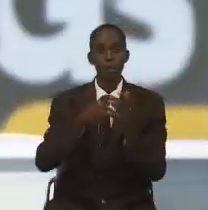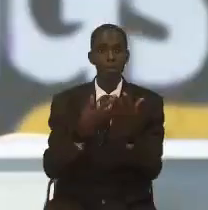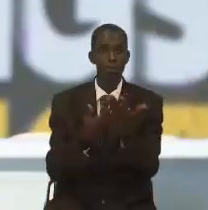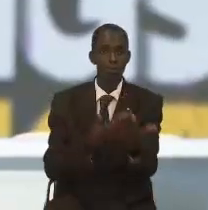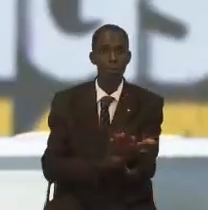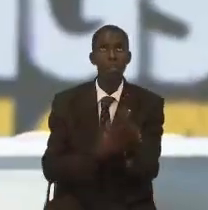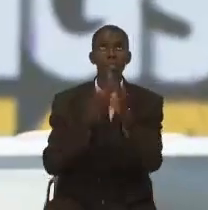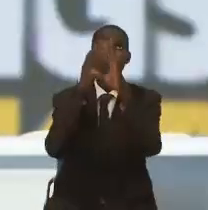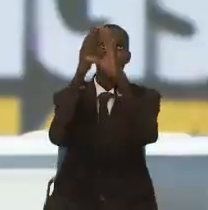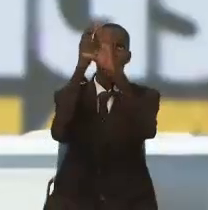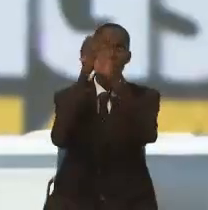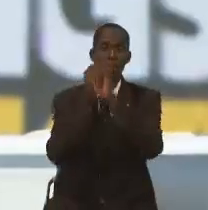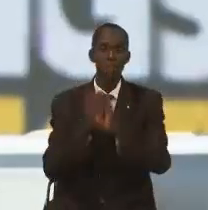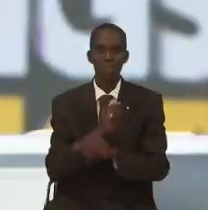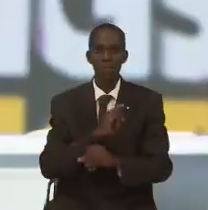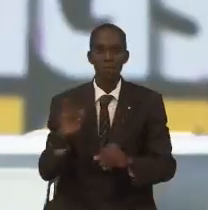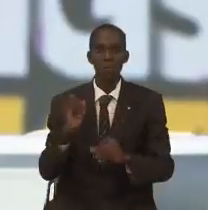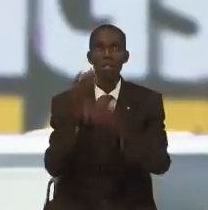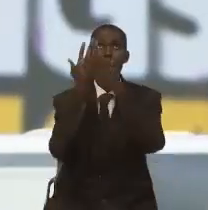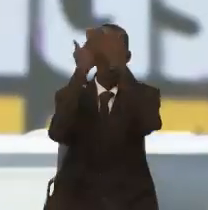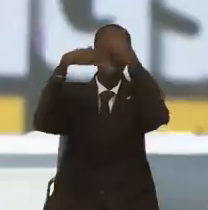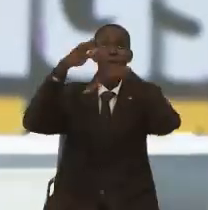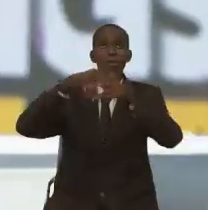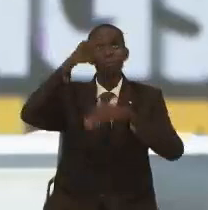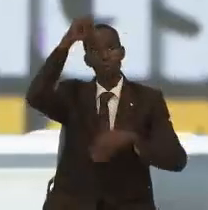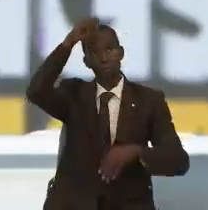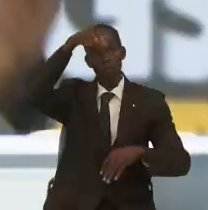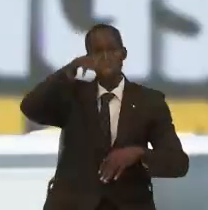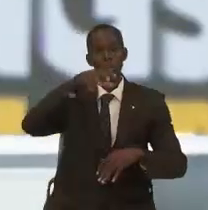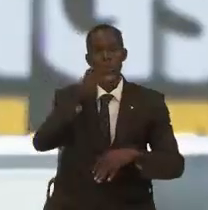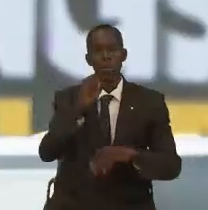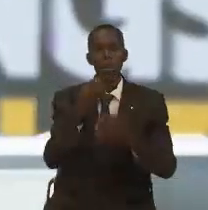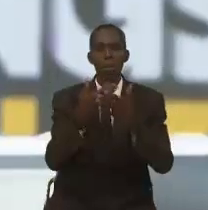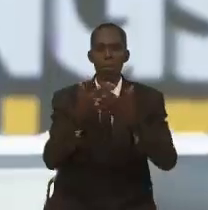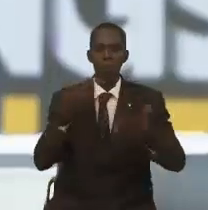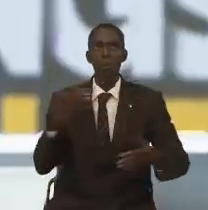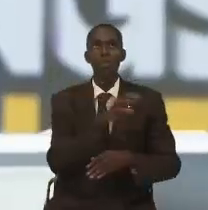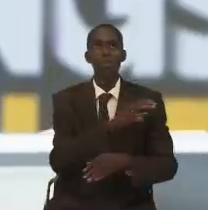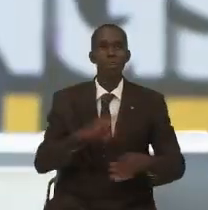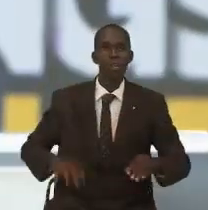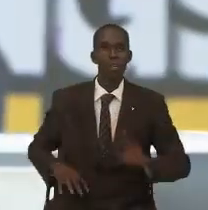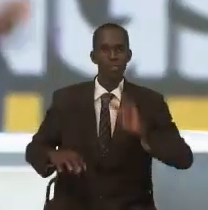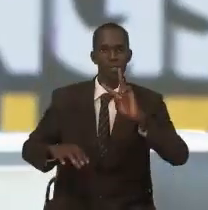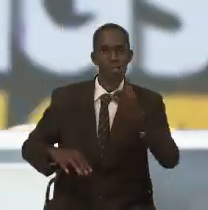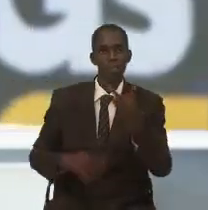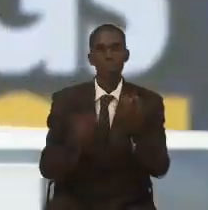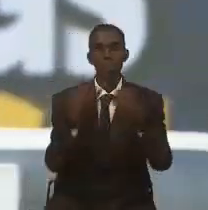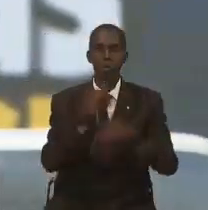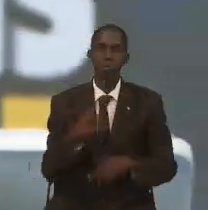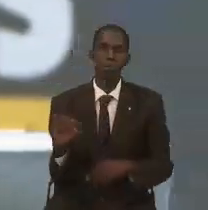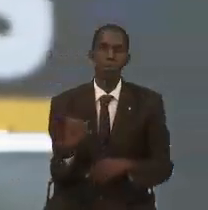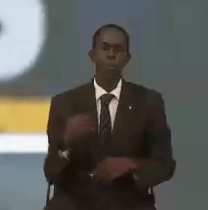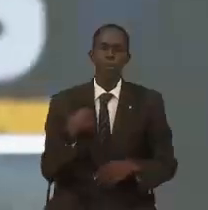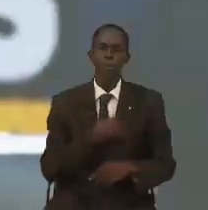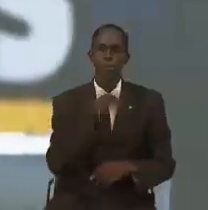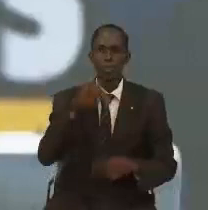receiving heaven's showers before Christ's second coming. We need to be ready.